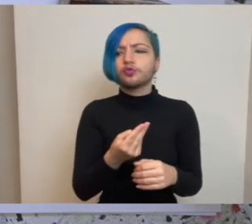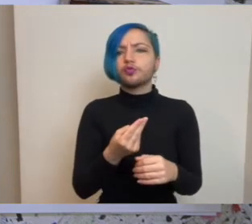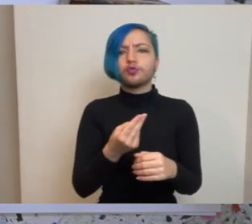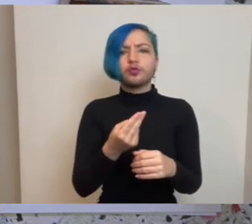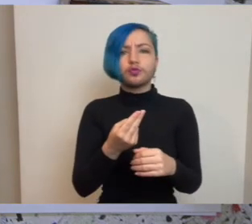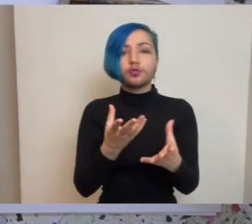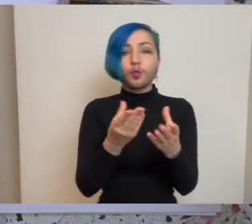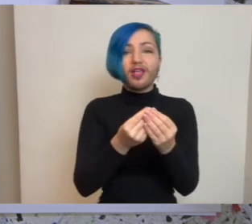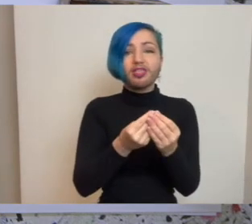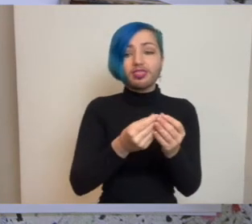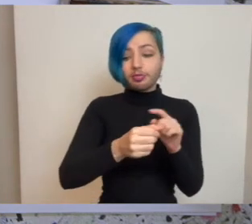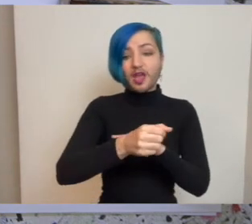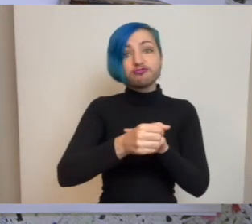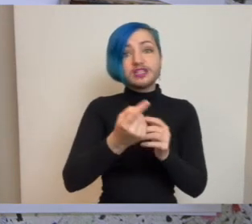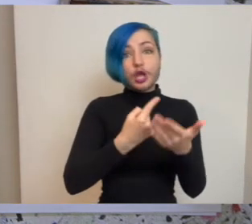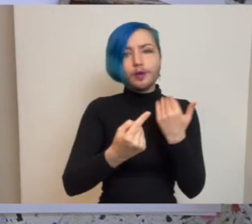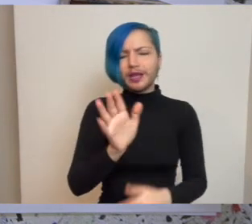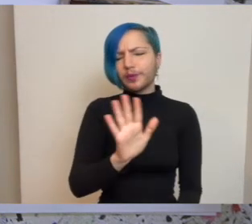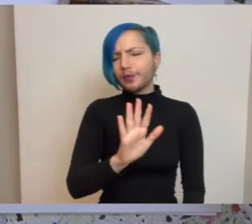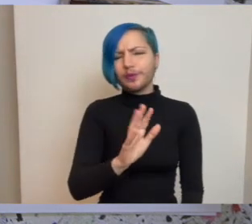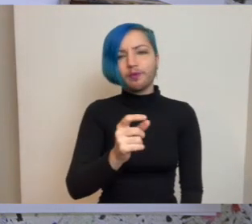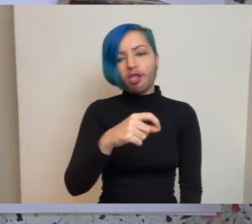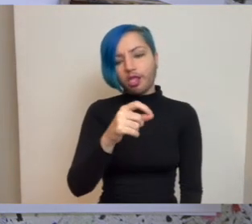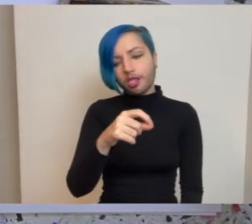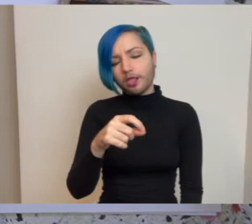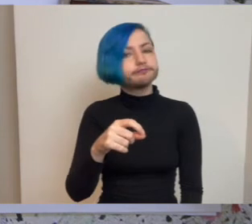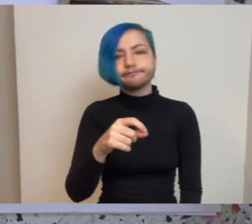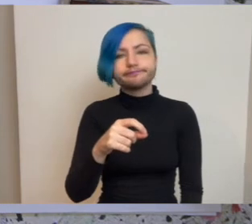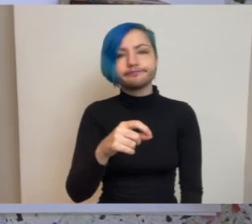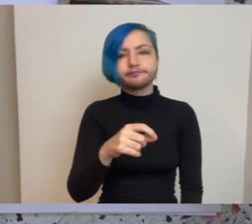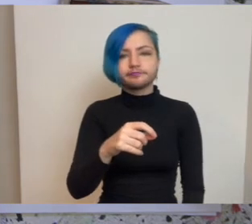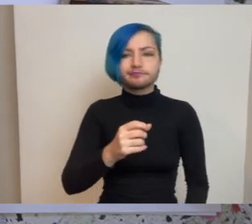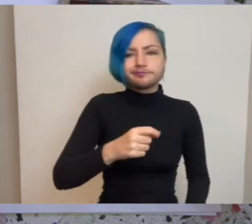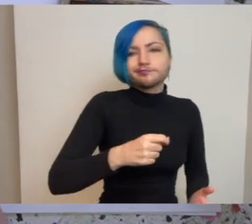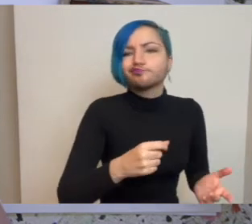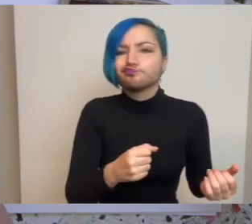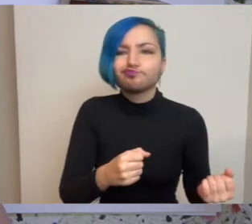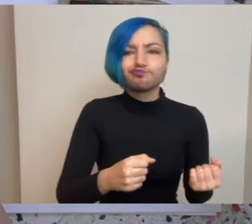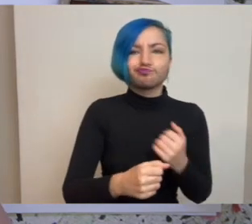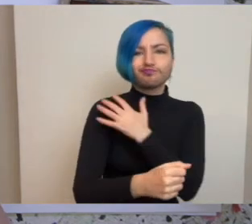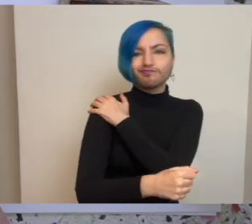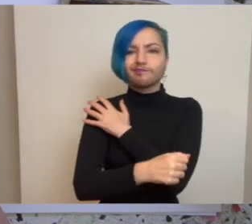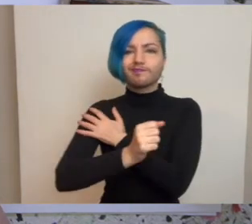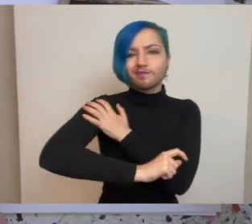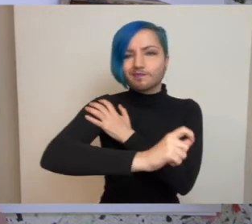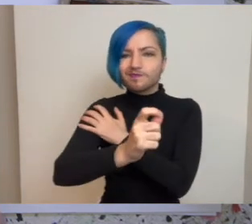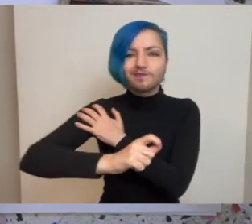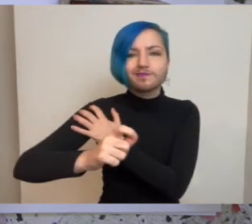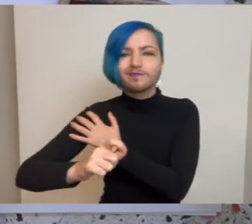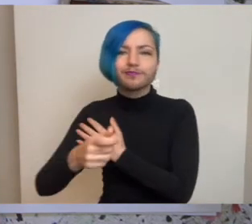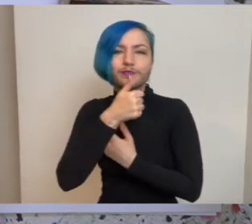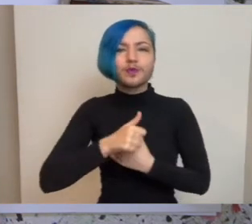than just my wrist, and I'm like using my arm a little